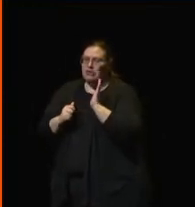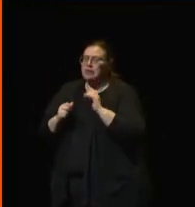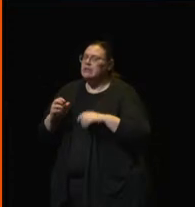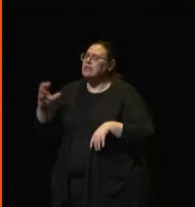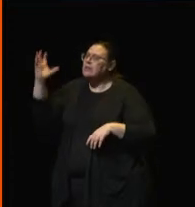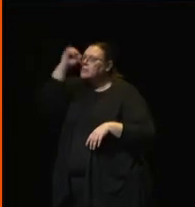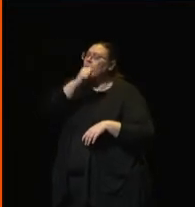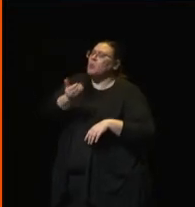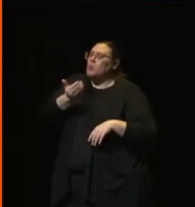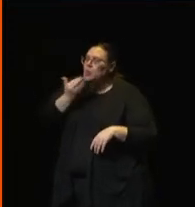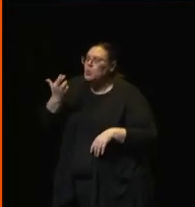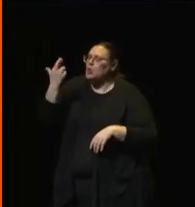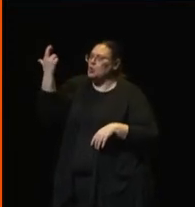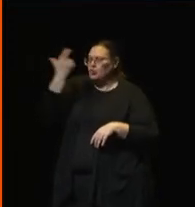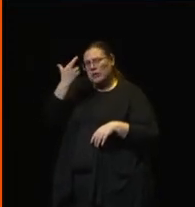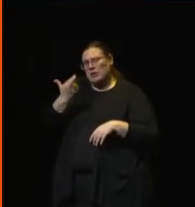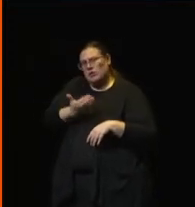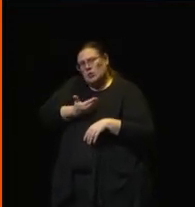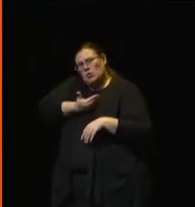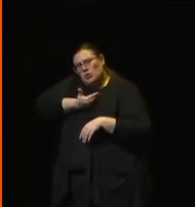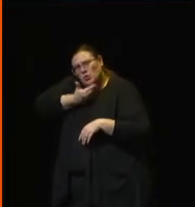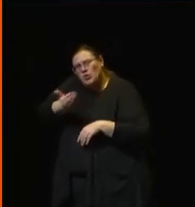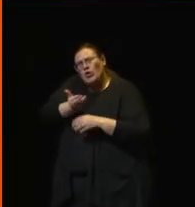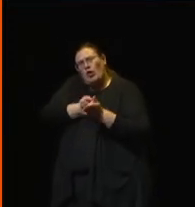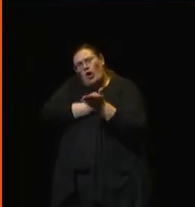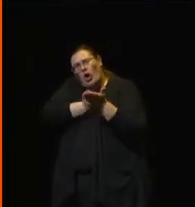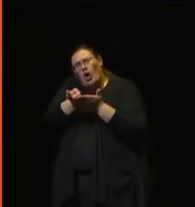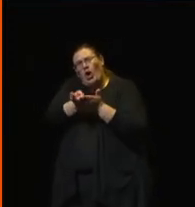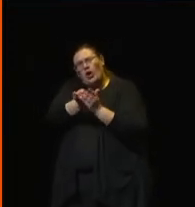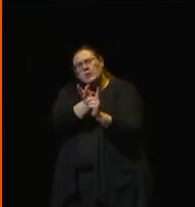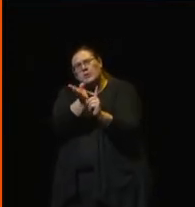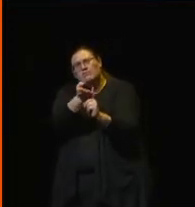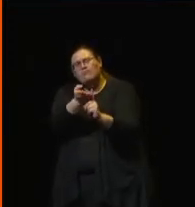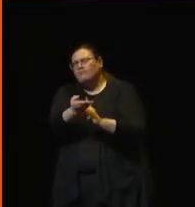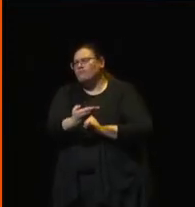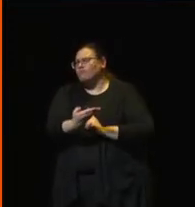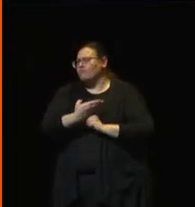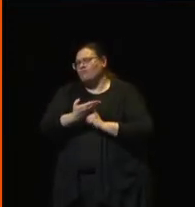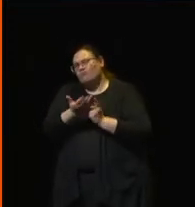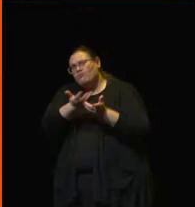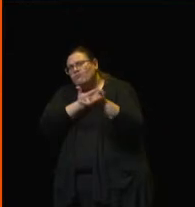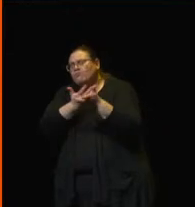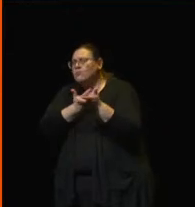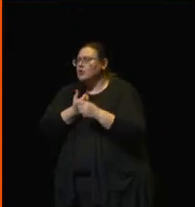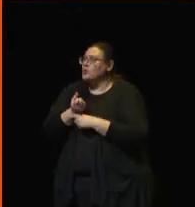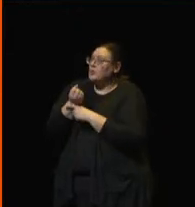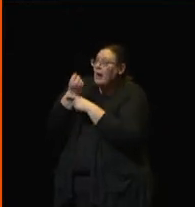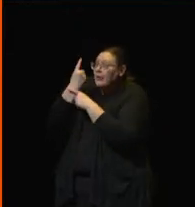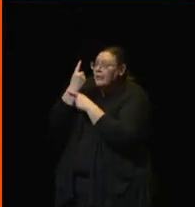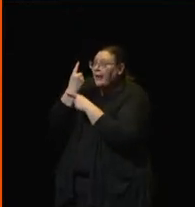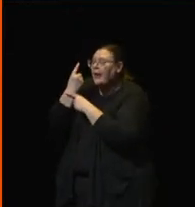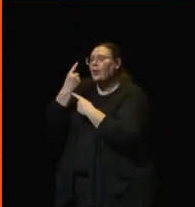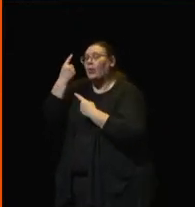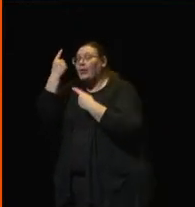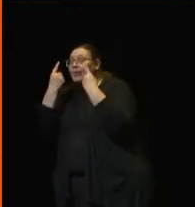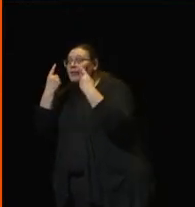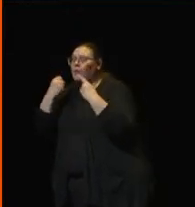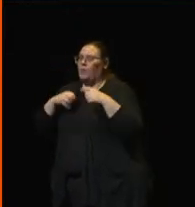faith with the intent to persuade each other to see or think or act